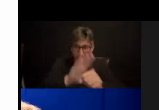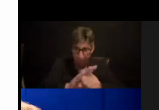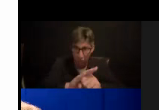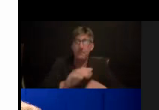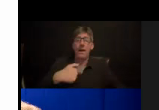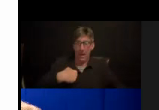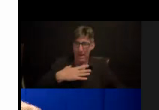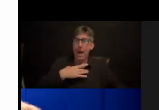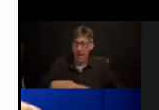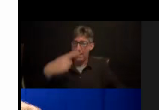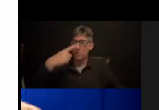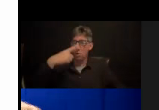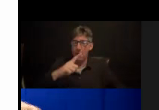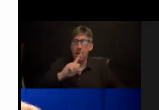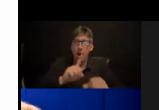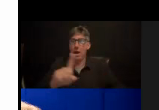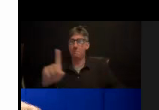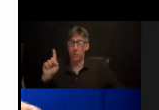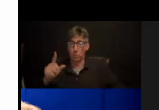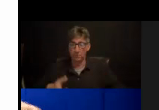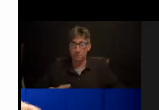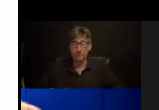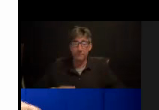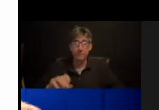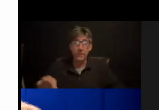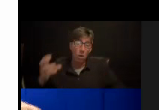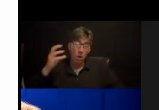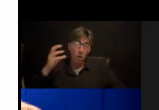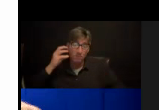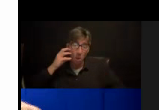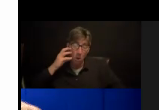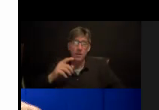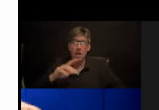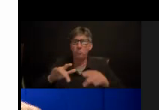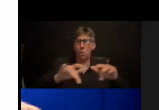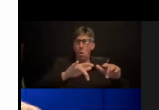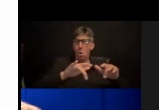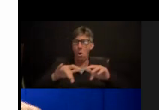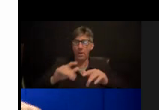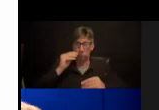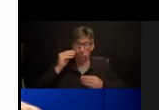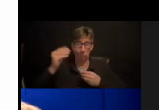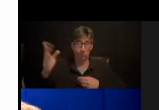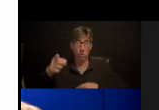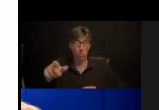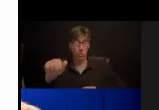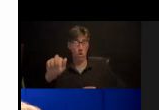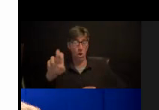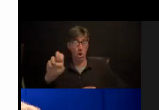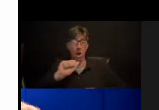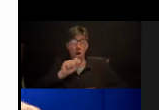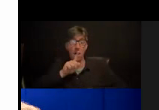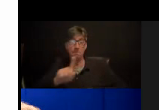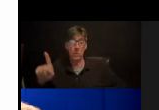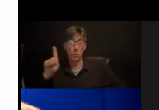begin speaking. If you're on the phone, an automated recording will let you know that you are unmuted. You may speak